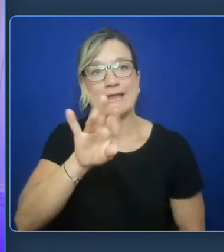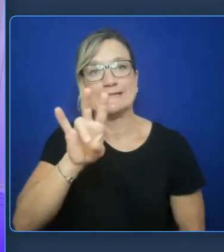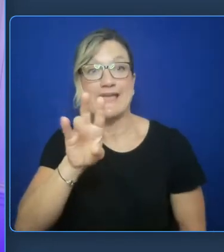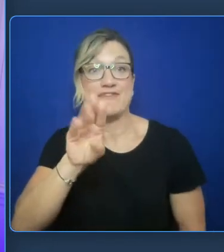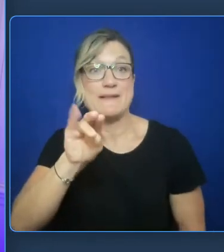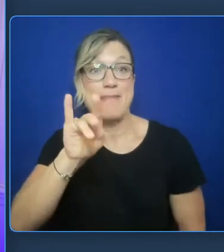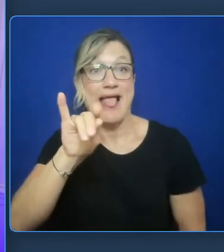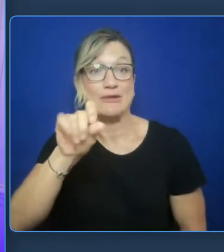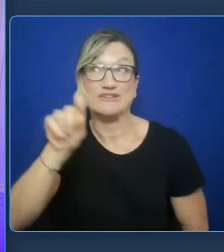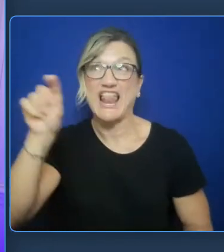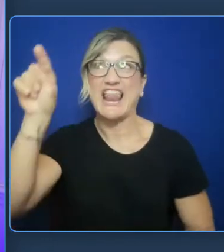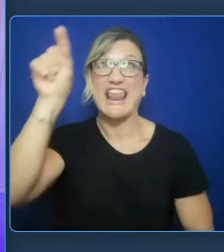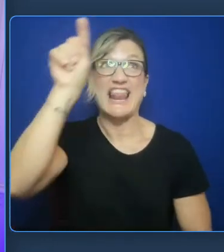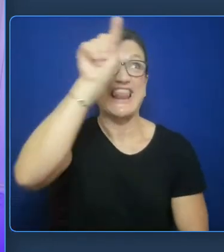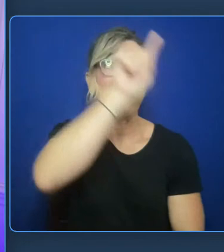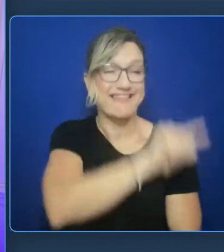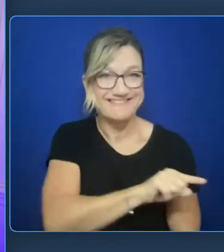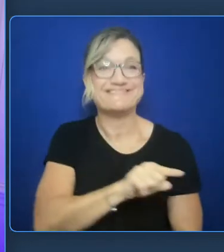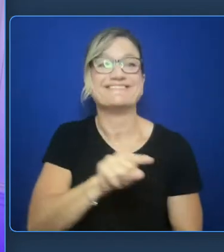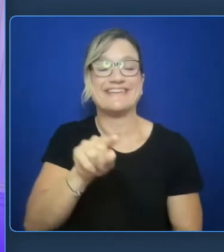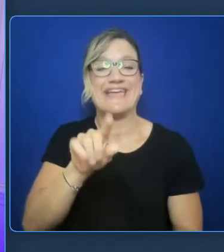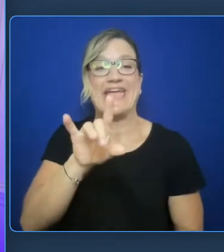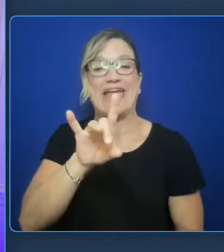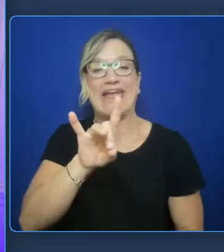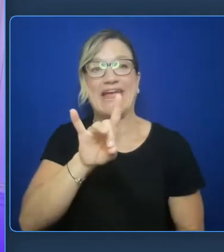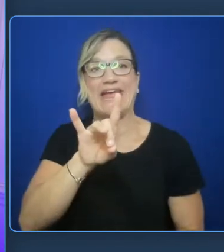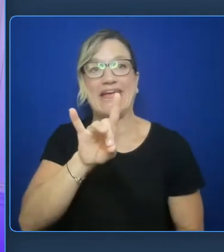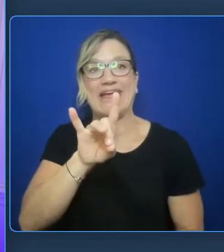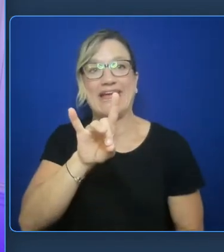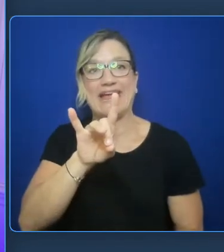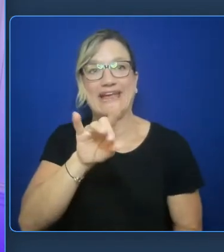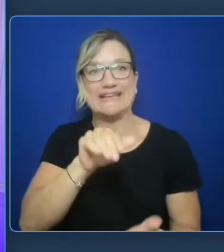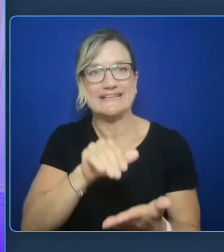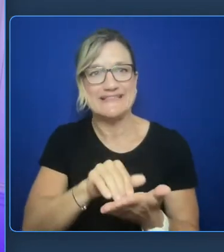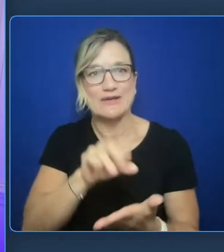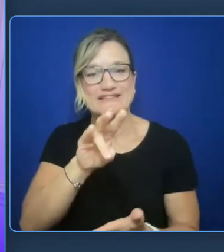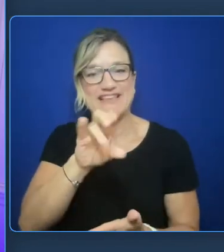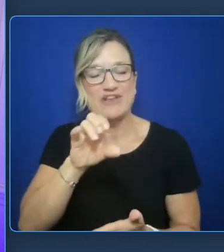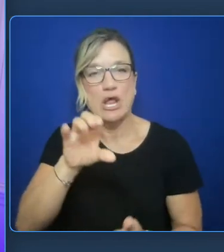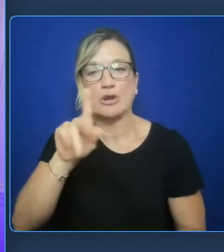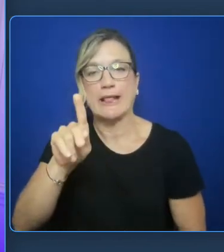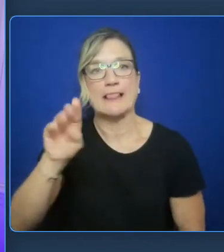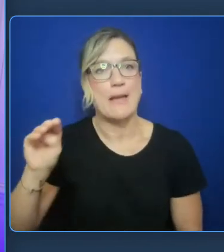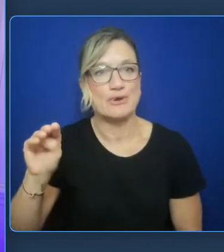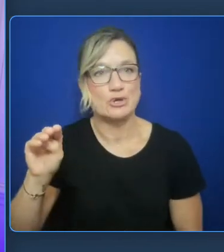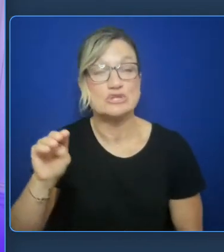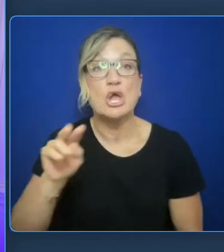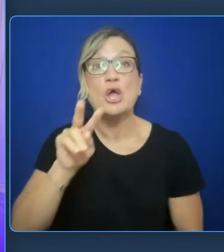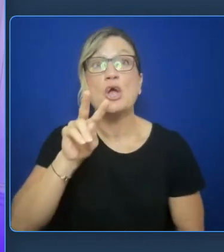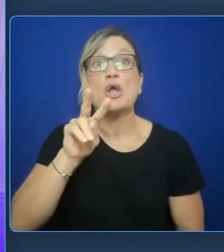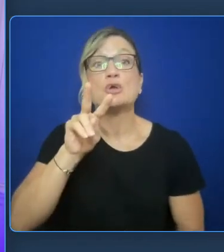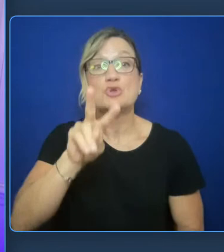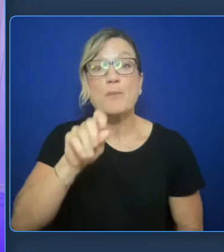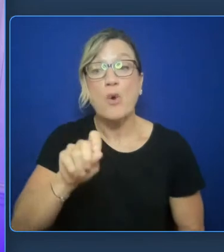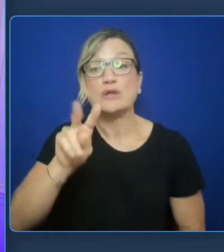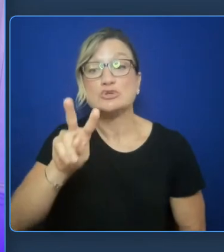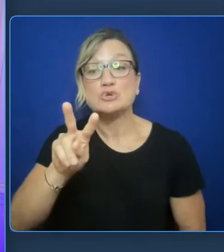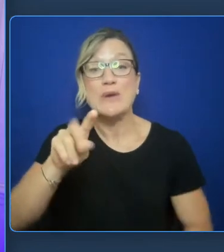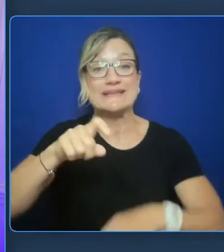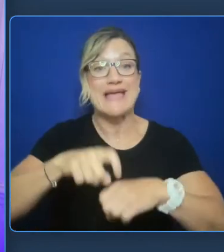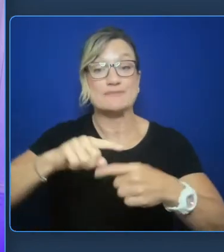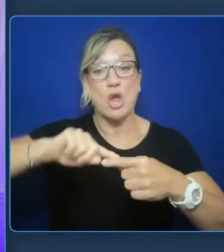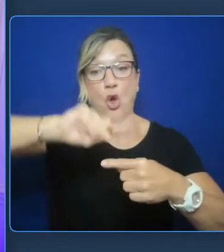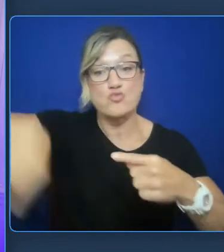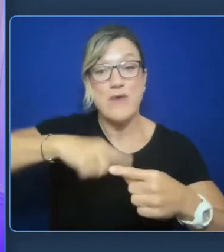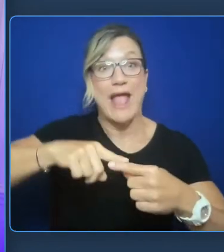54,197 miles, over 87,000 kilometers. That's about 2.2 times around the Earth just in our